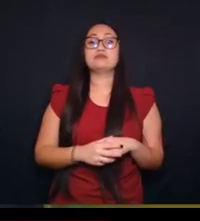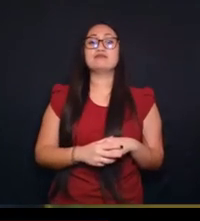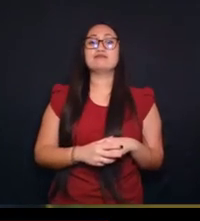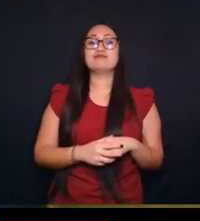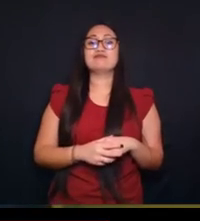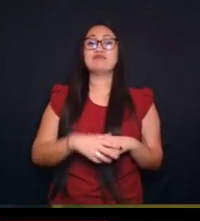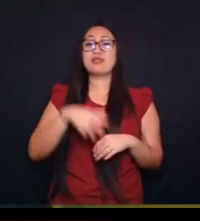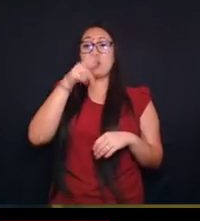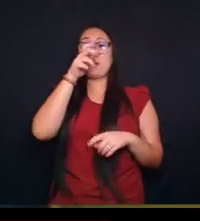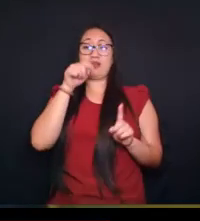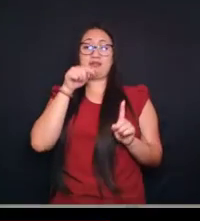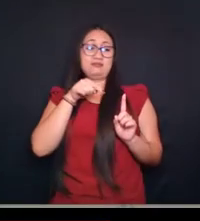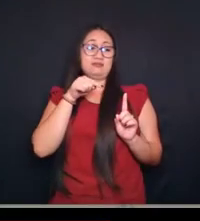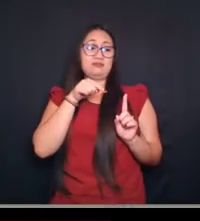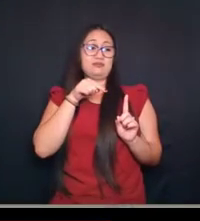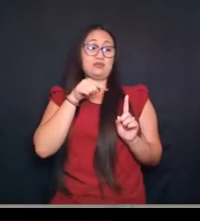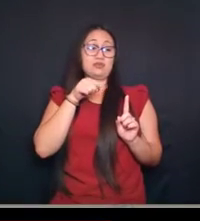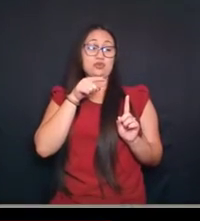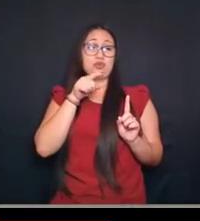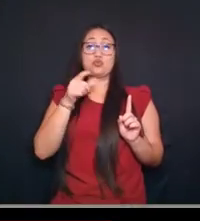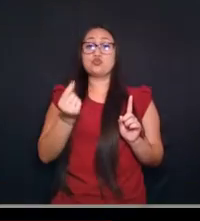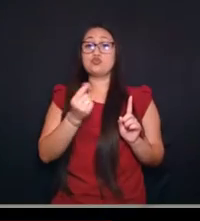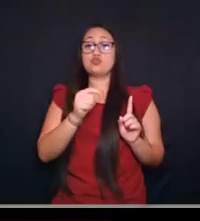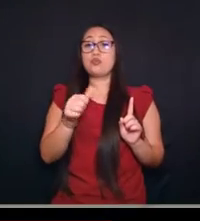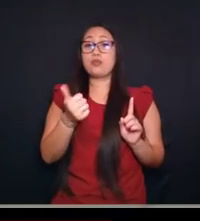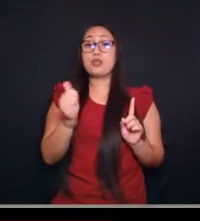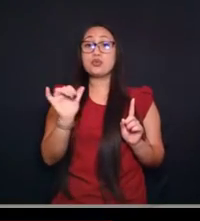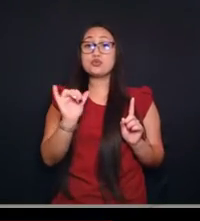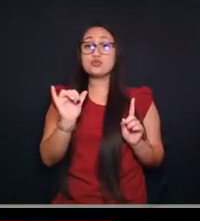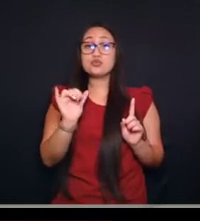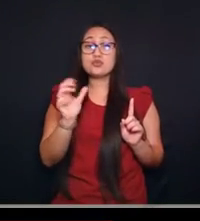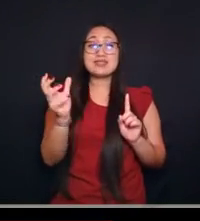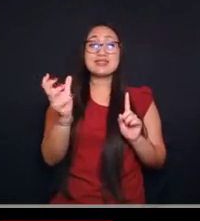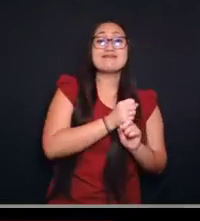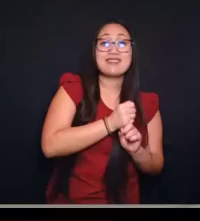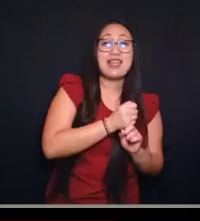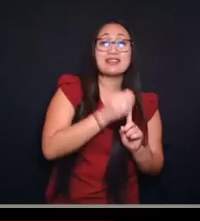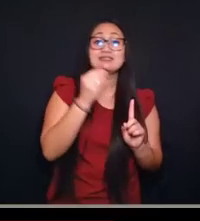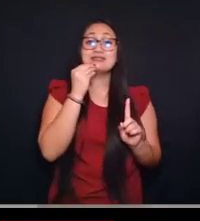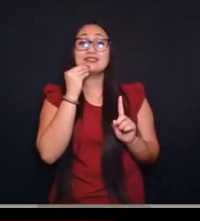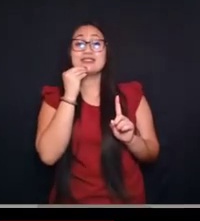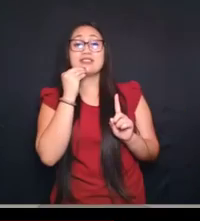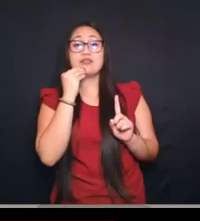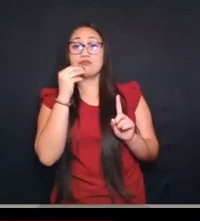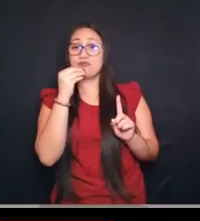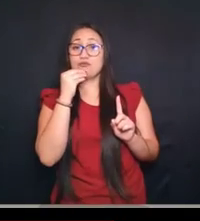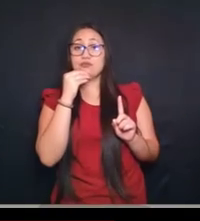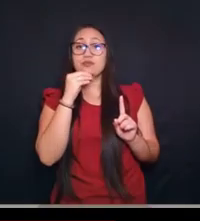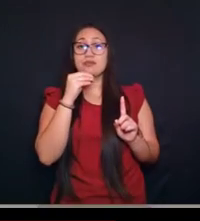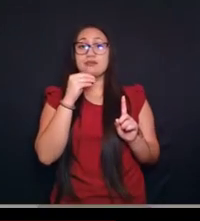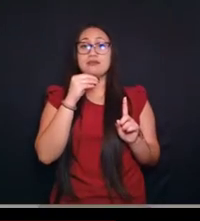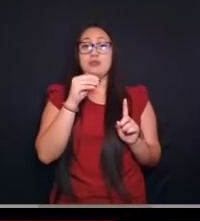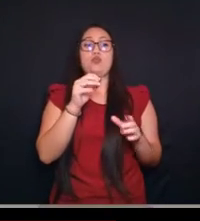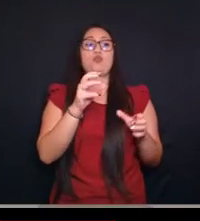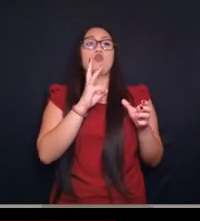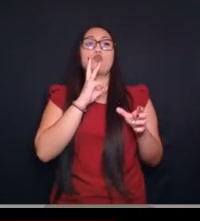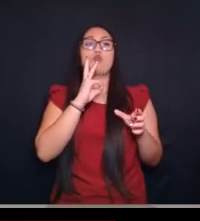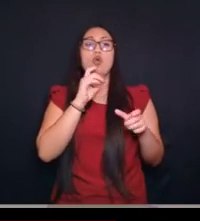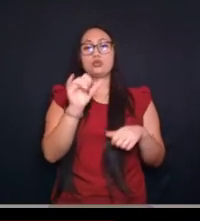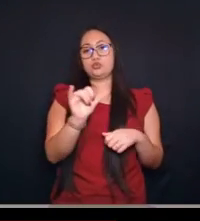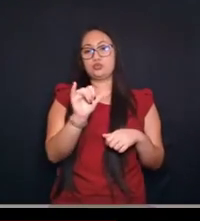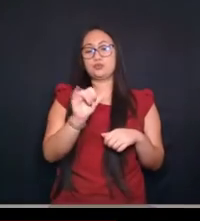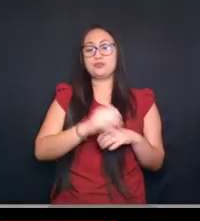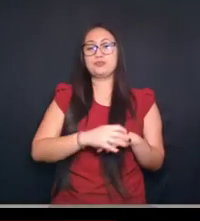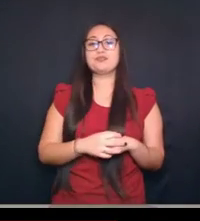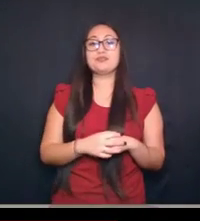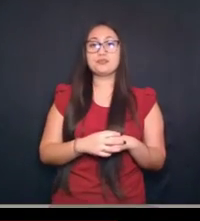just walk across the water. They also catch and eat their meals on the water as well. Additionally, because they spend